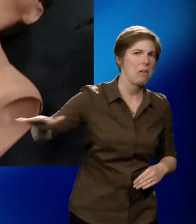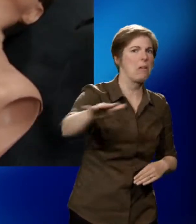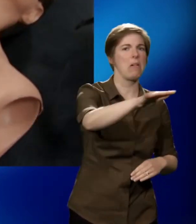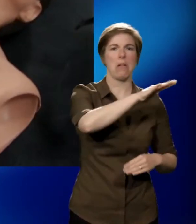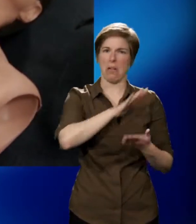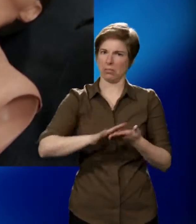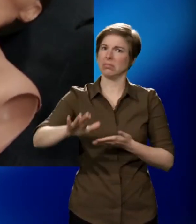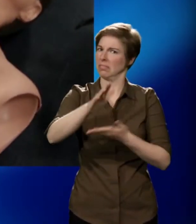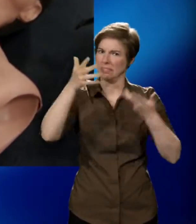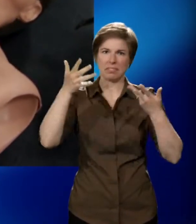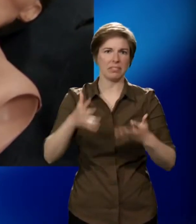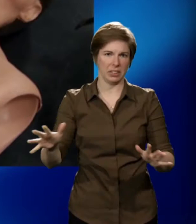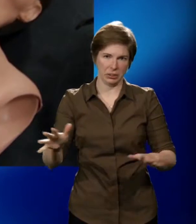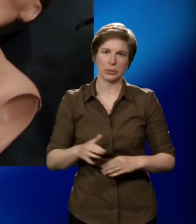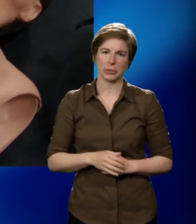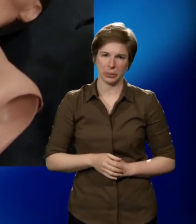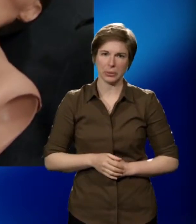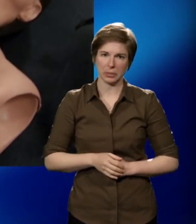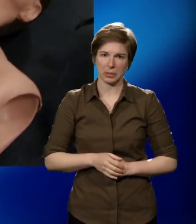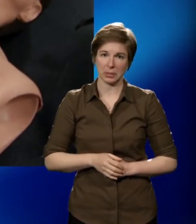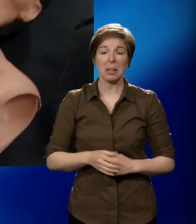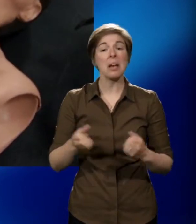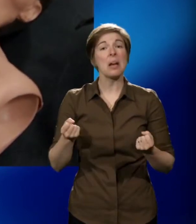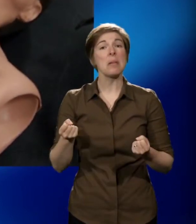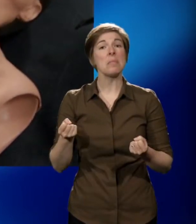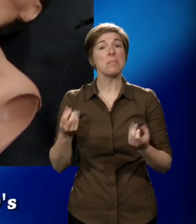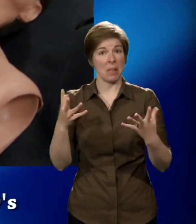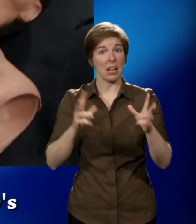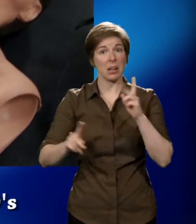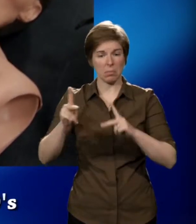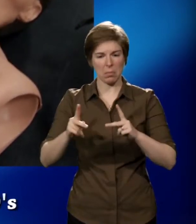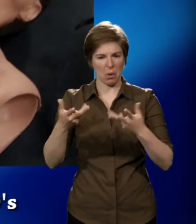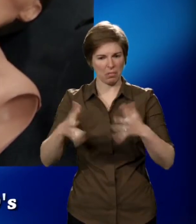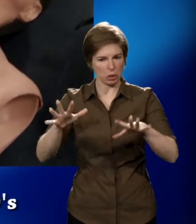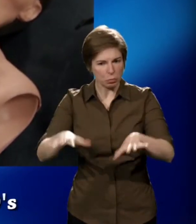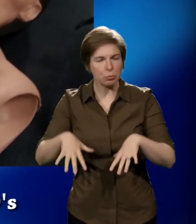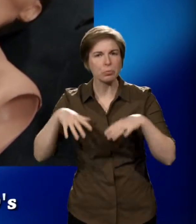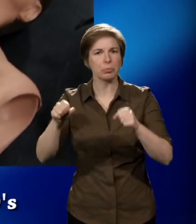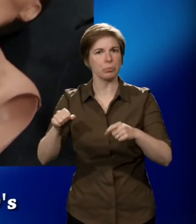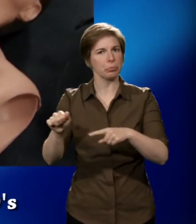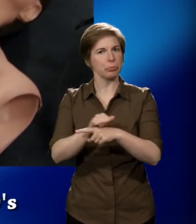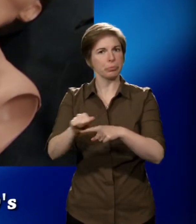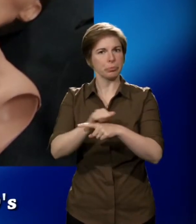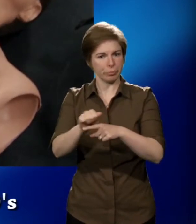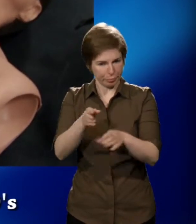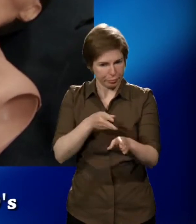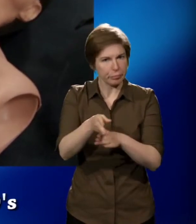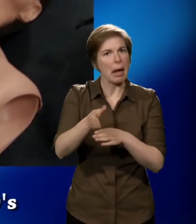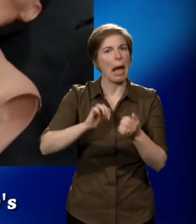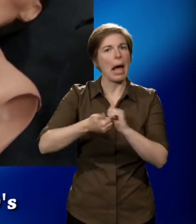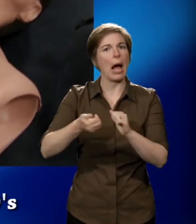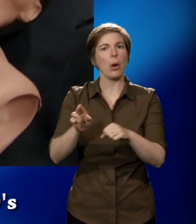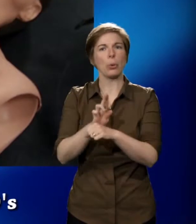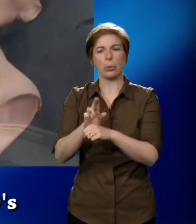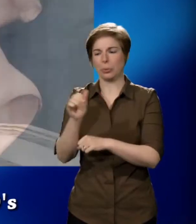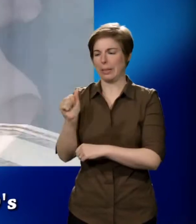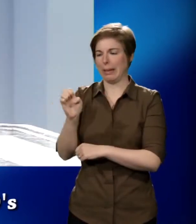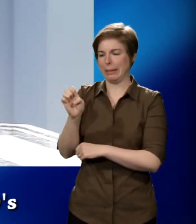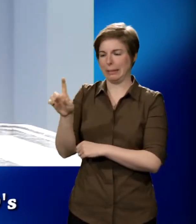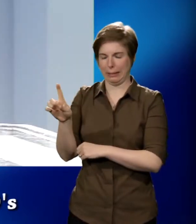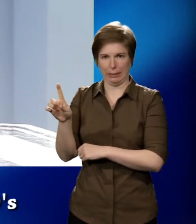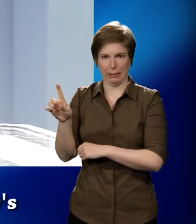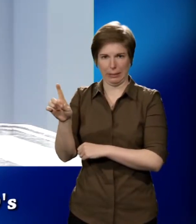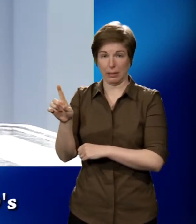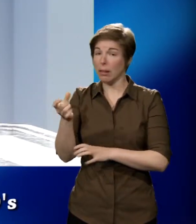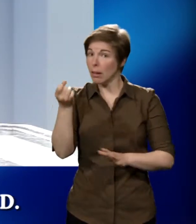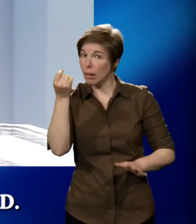deployed AEDs to every one of our campuses and has trained hundreds of responders to be able to